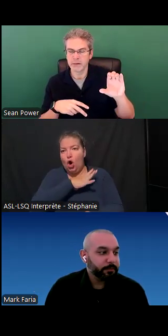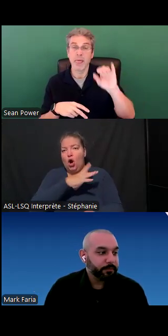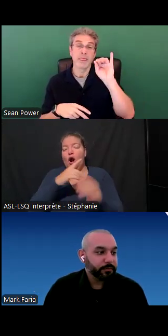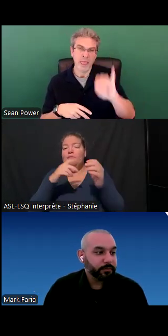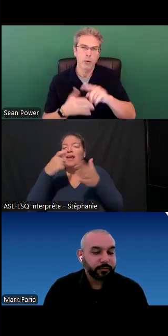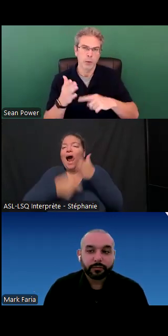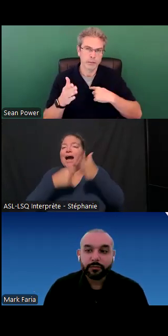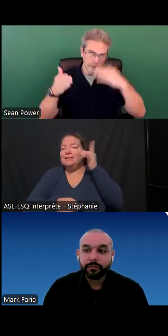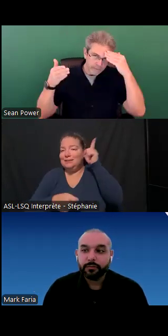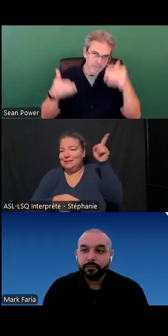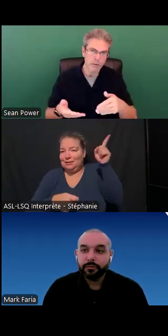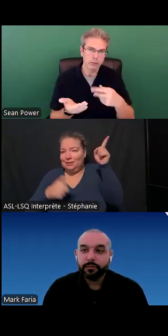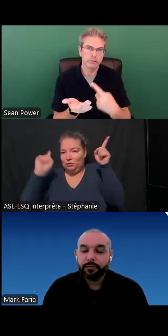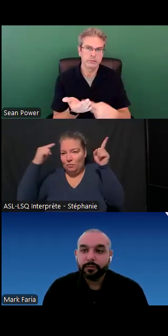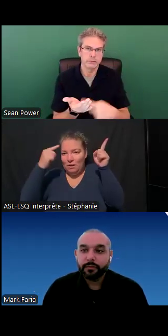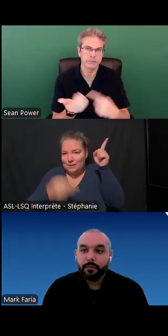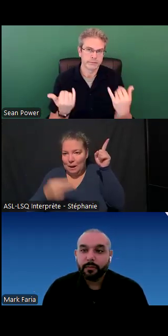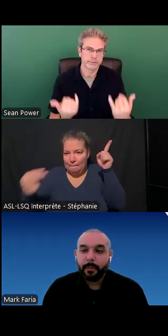presentation.